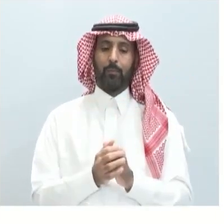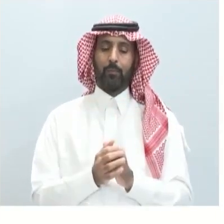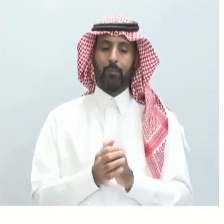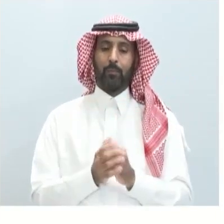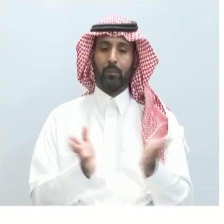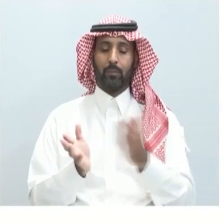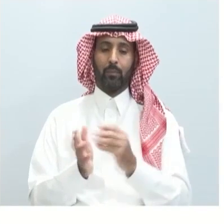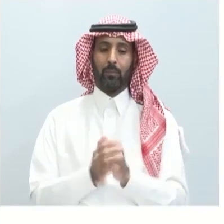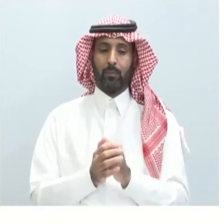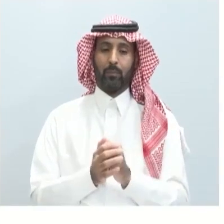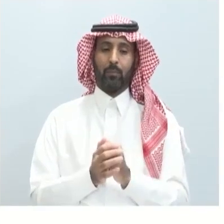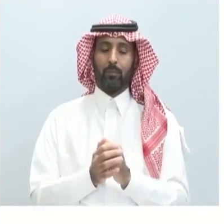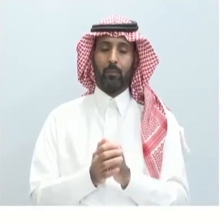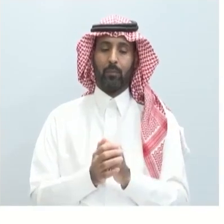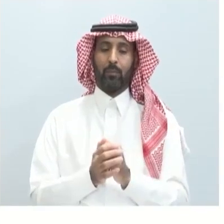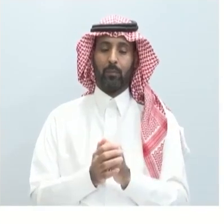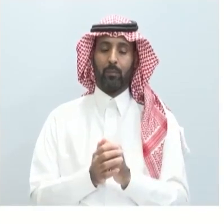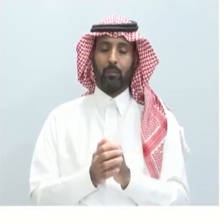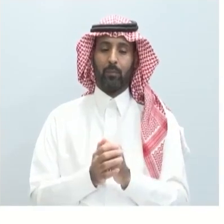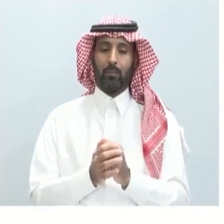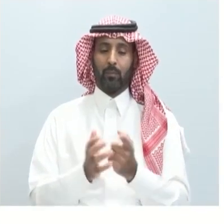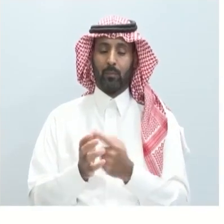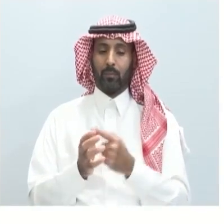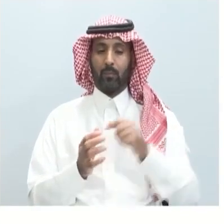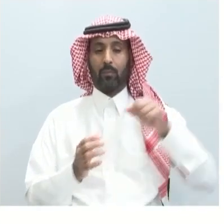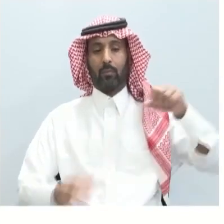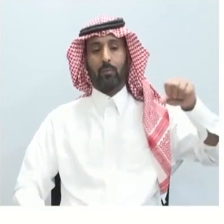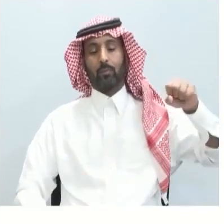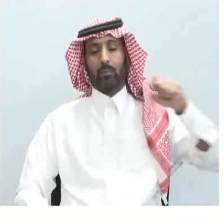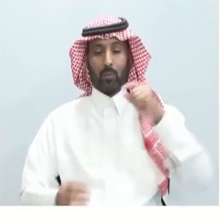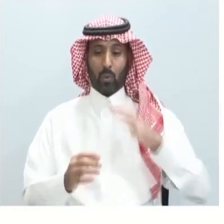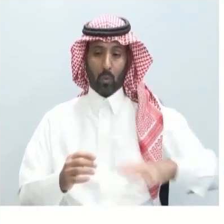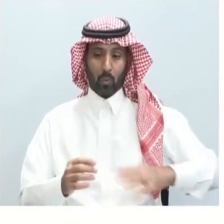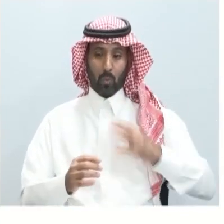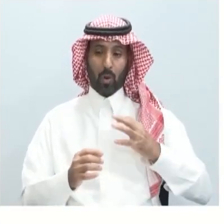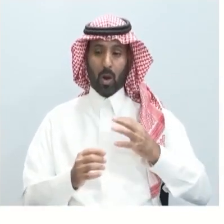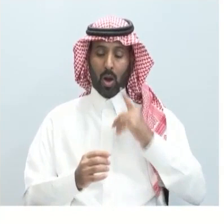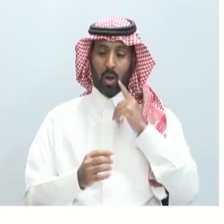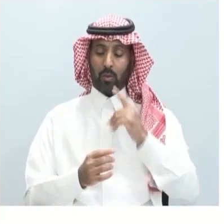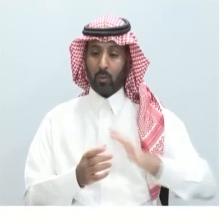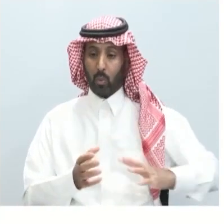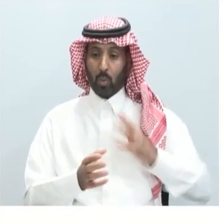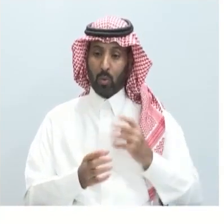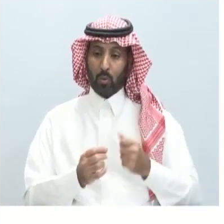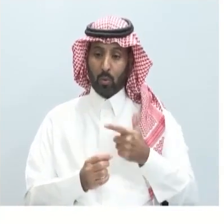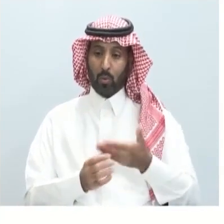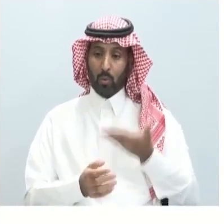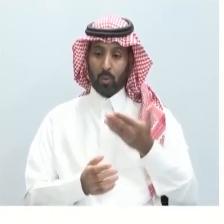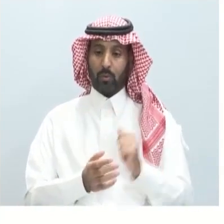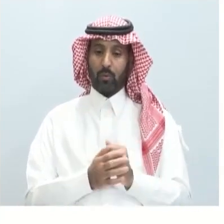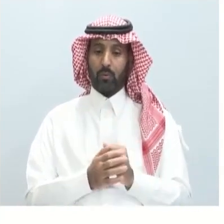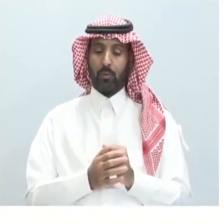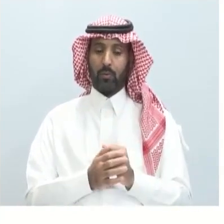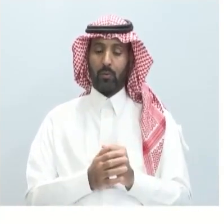let's see the answer here. So what is significant in the text? Wealth of natural resources. What does it mean?